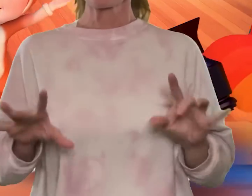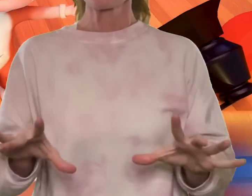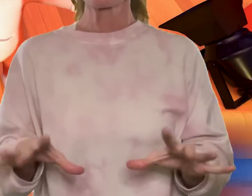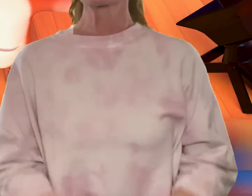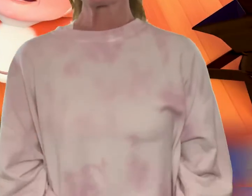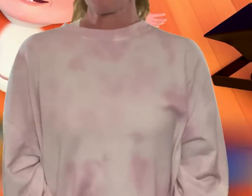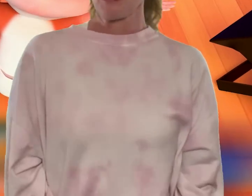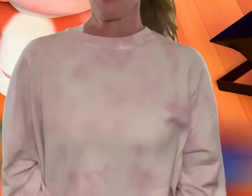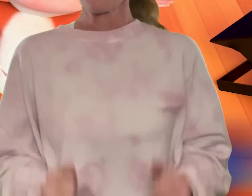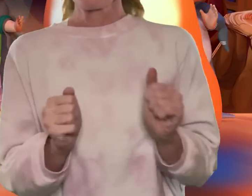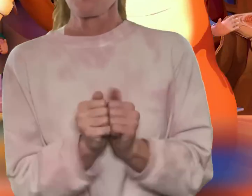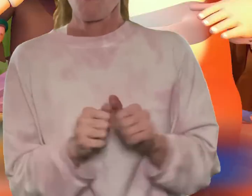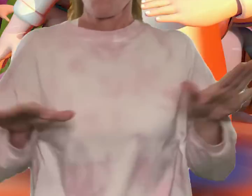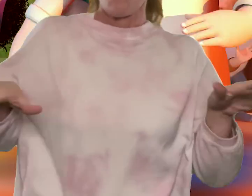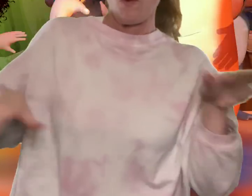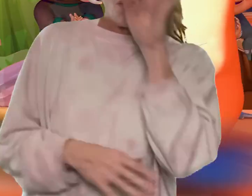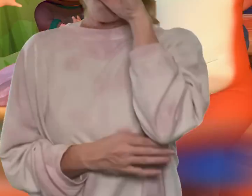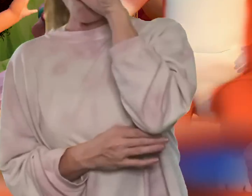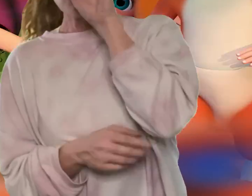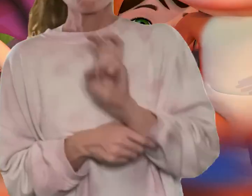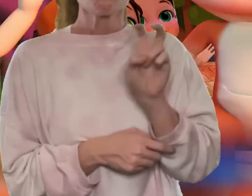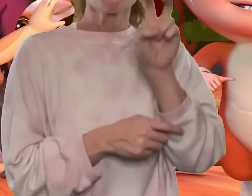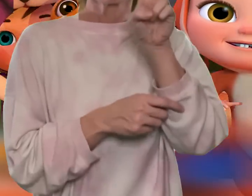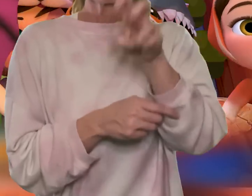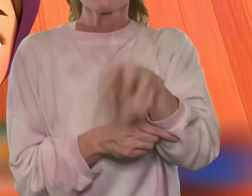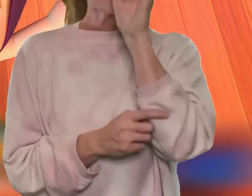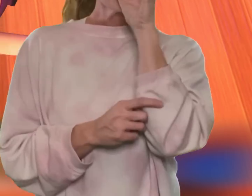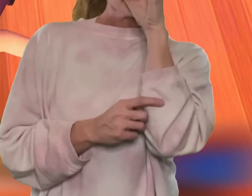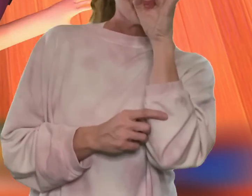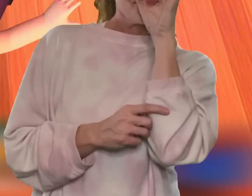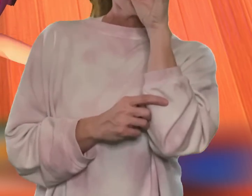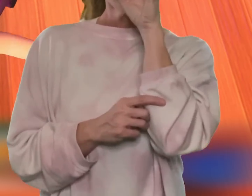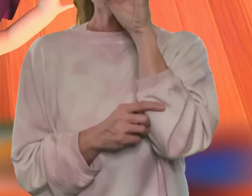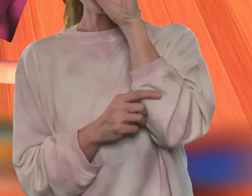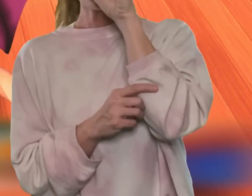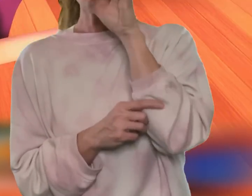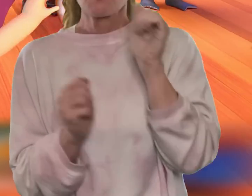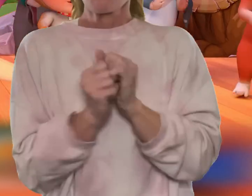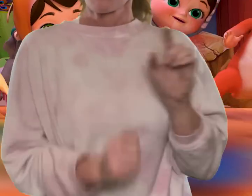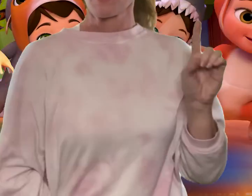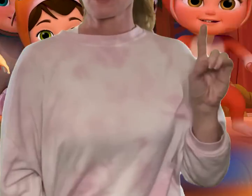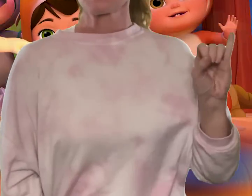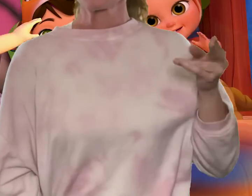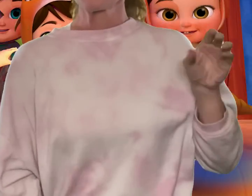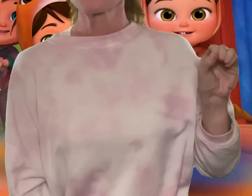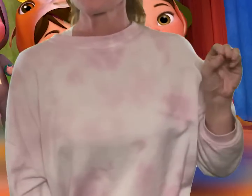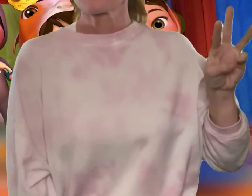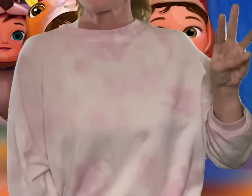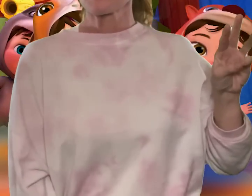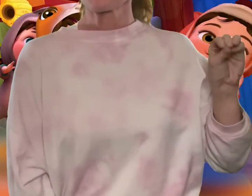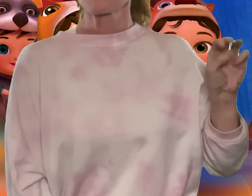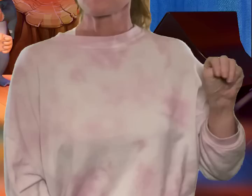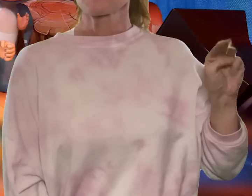live in Australia with flying foxes too with flying foxes too with the dingo and